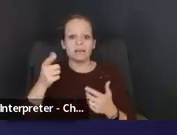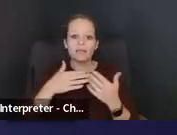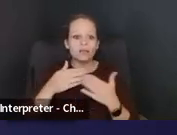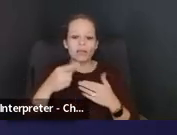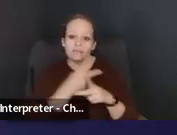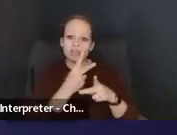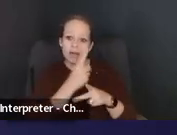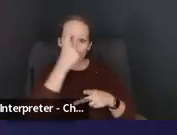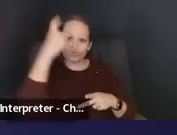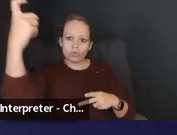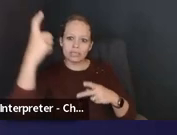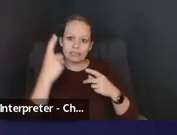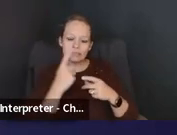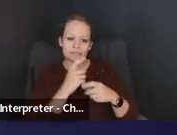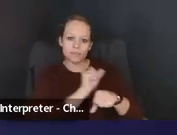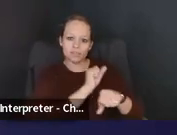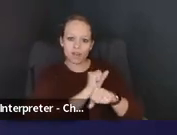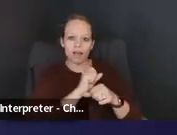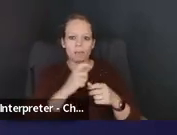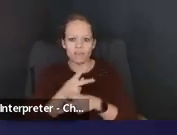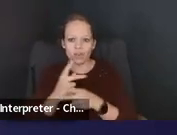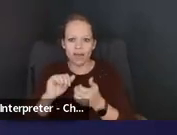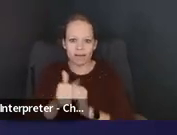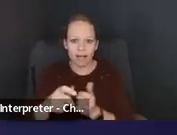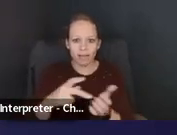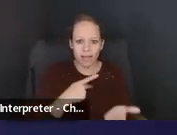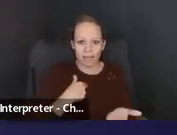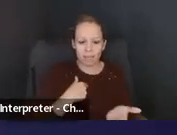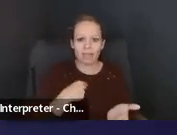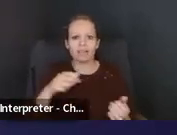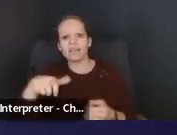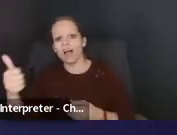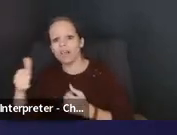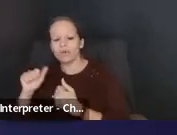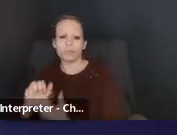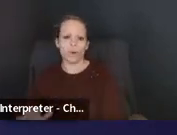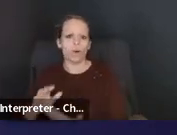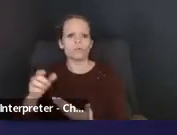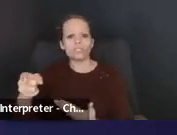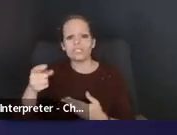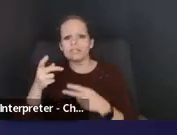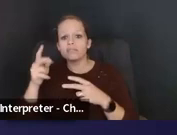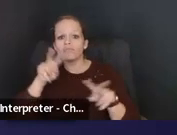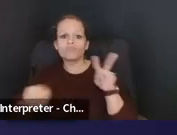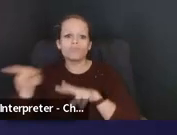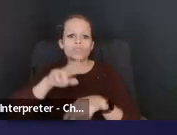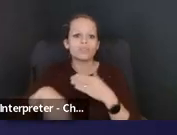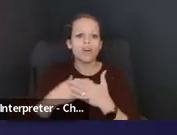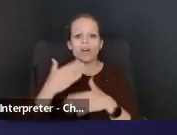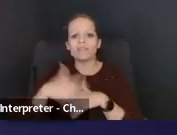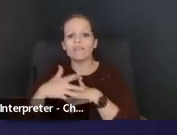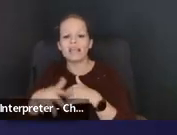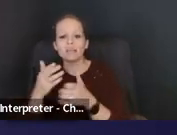look at all the available jobs in your local labor market and you find the best one that fits for you, and you find ways